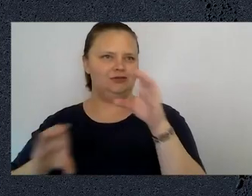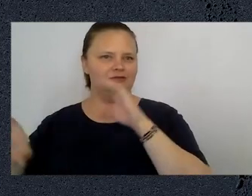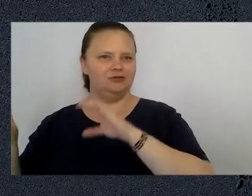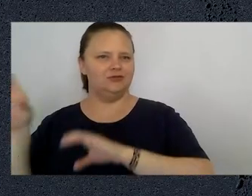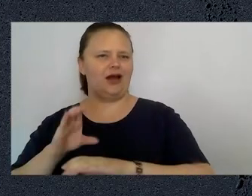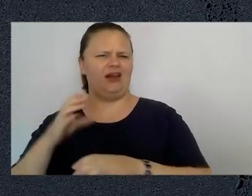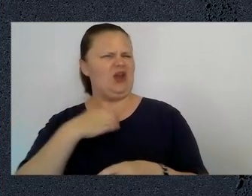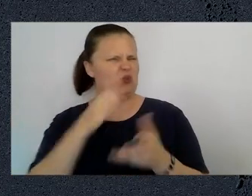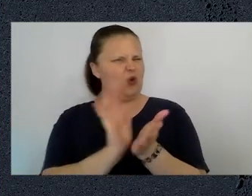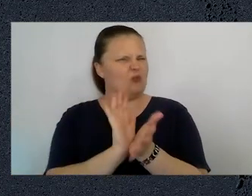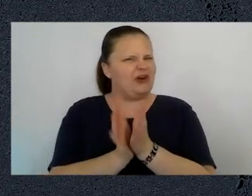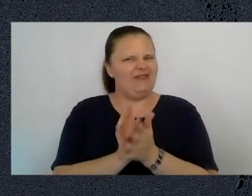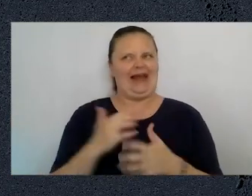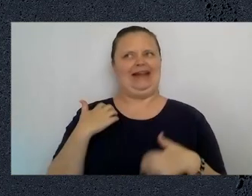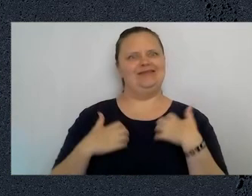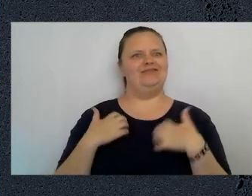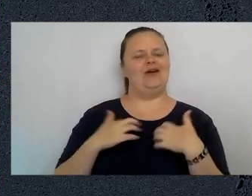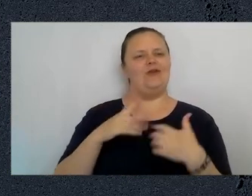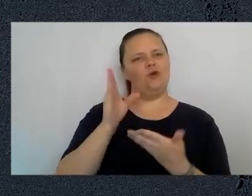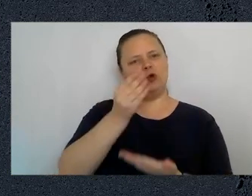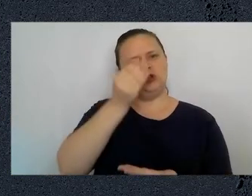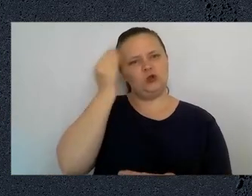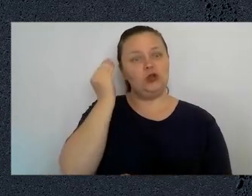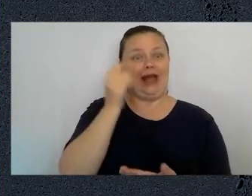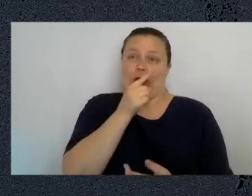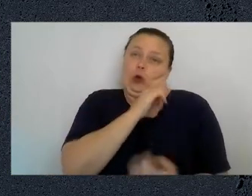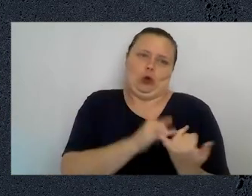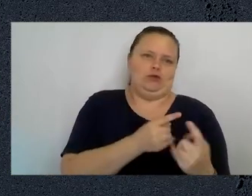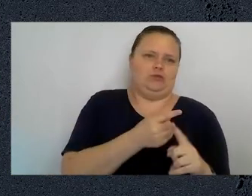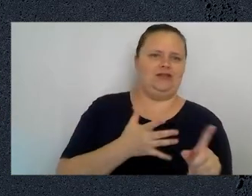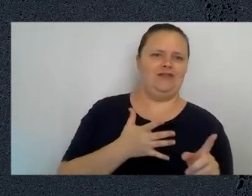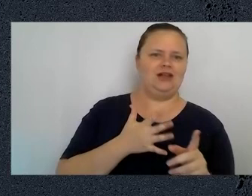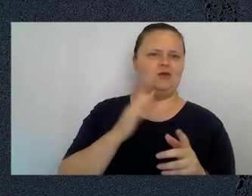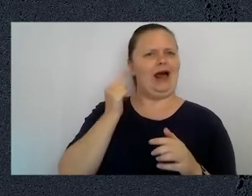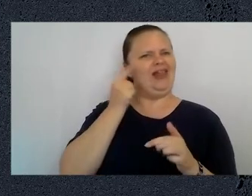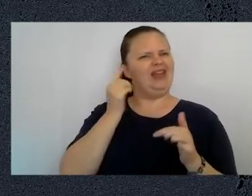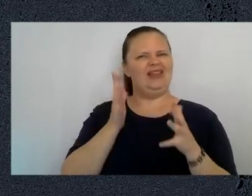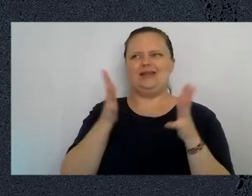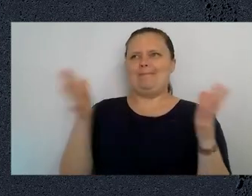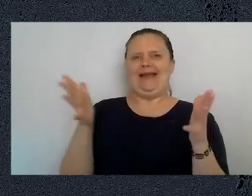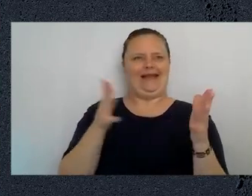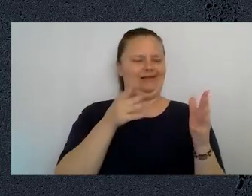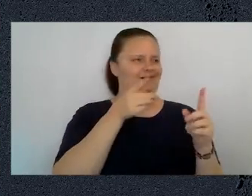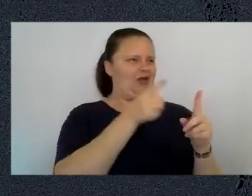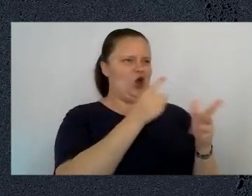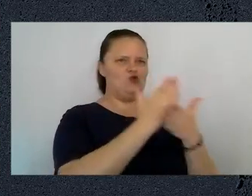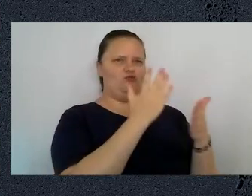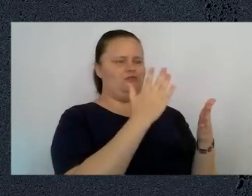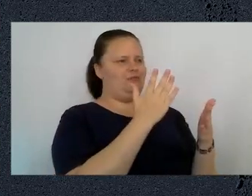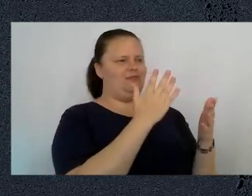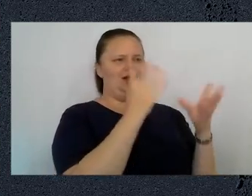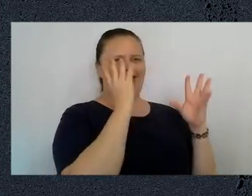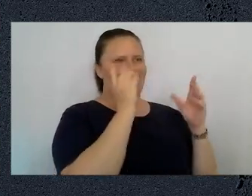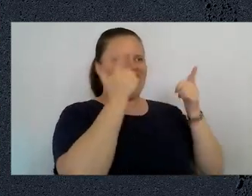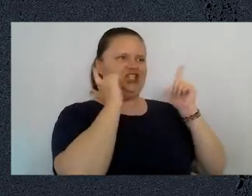for students generally, but maybe girls more specifically. So there's a big tension, and I'm not sure. So we should also